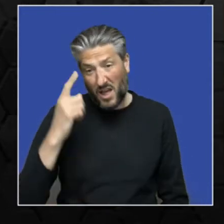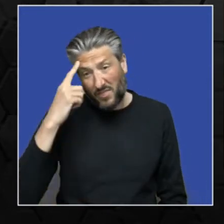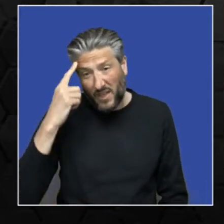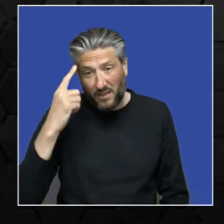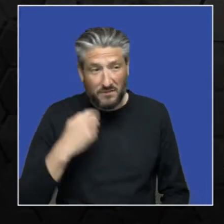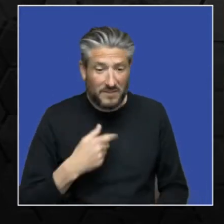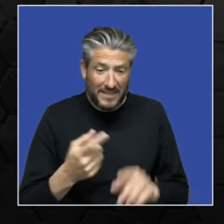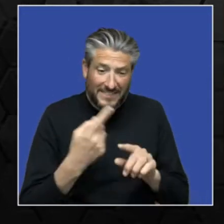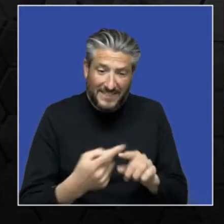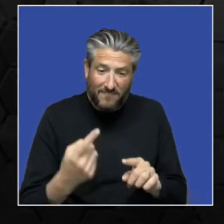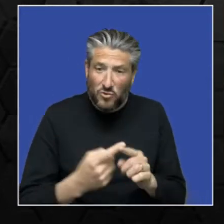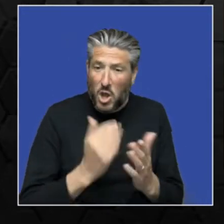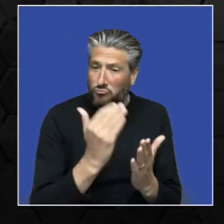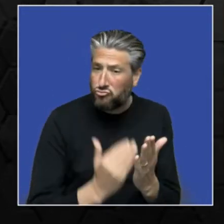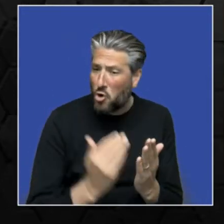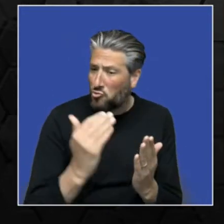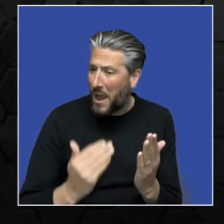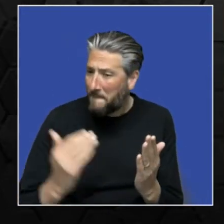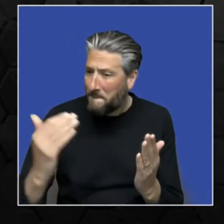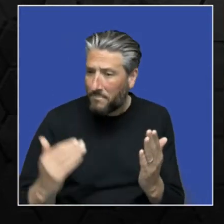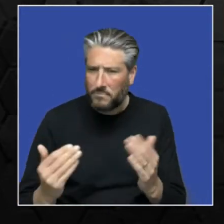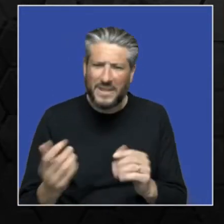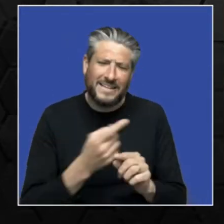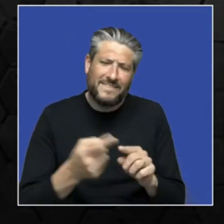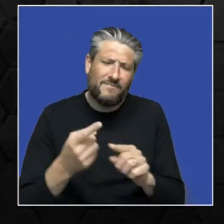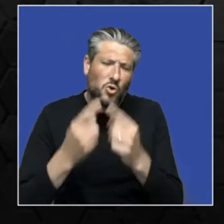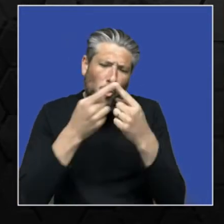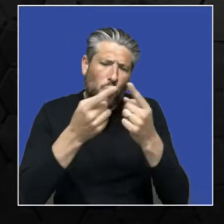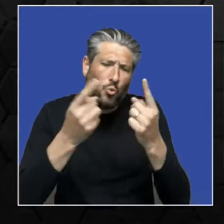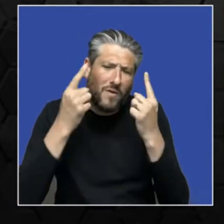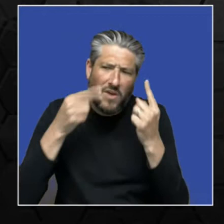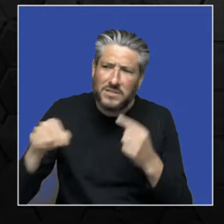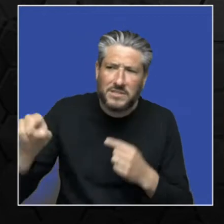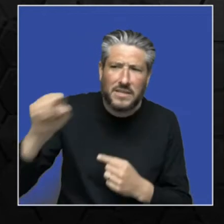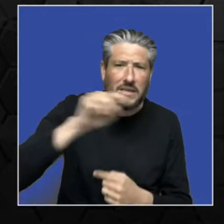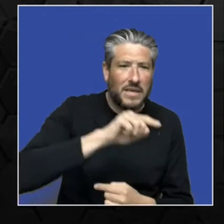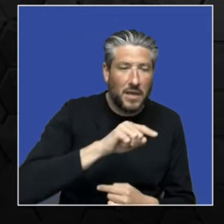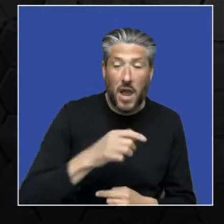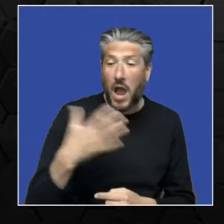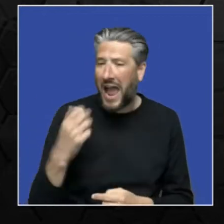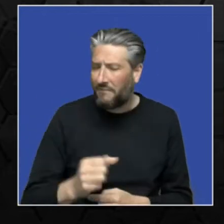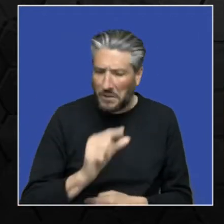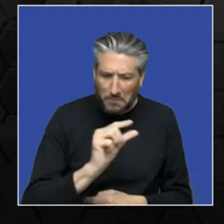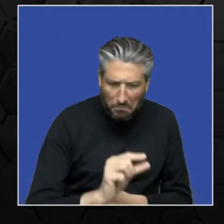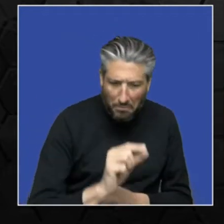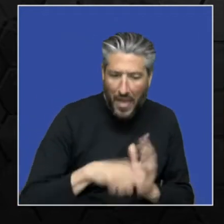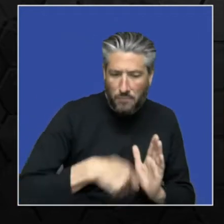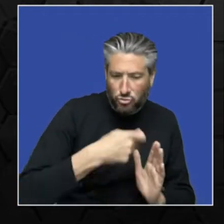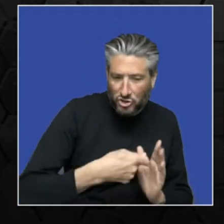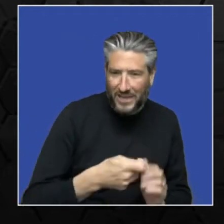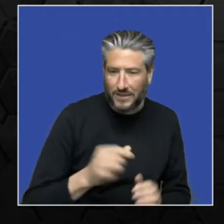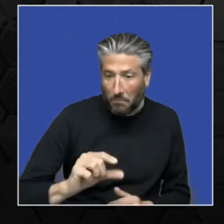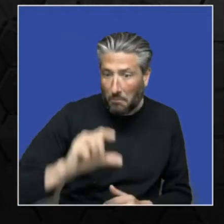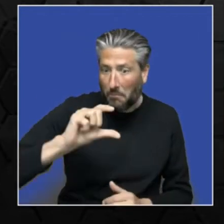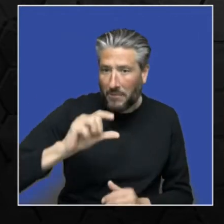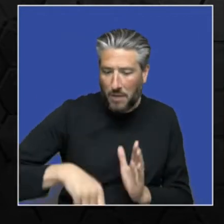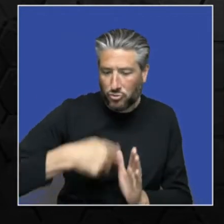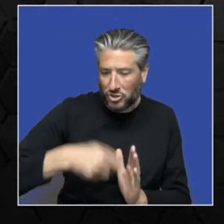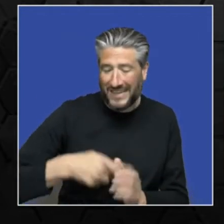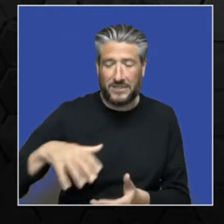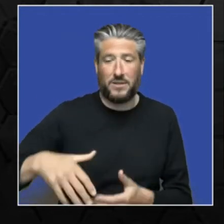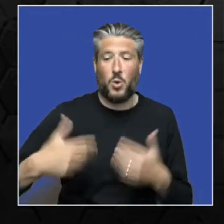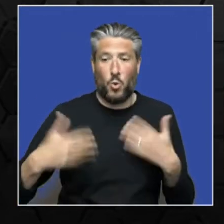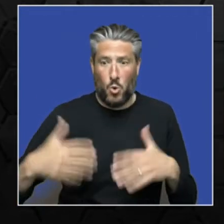different universities, we have mini projects, minor projects, major projects. And with all of those projects, we try to have some aspect